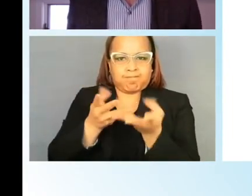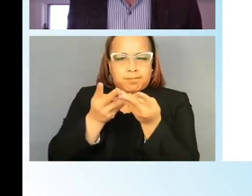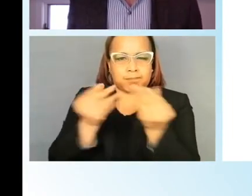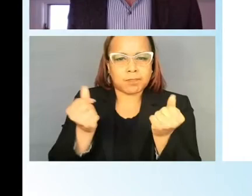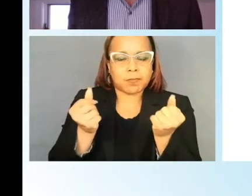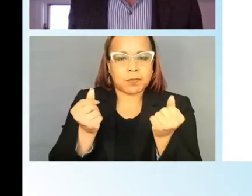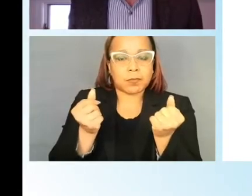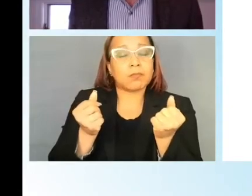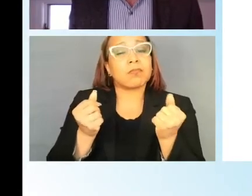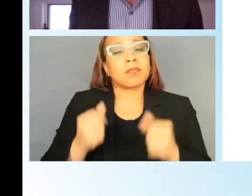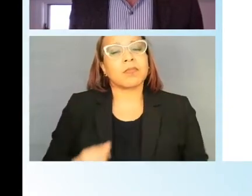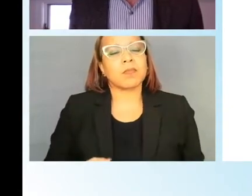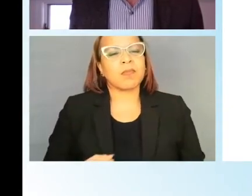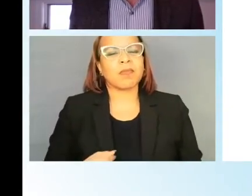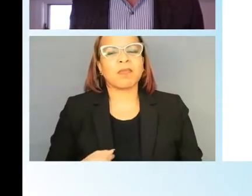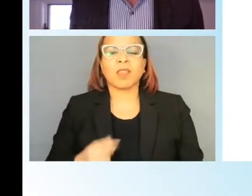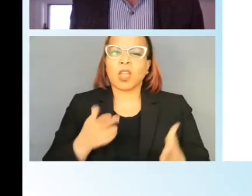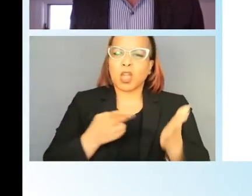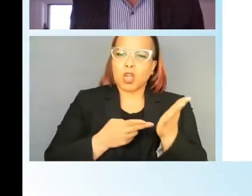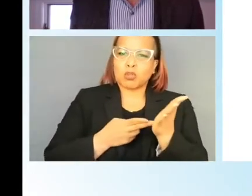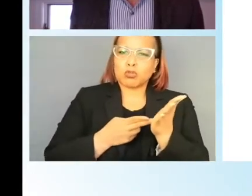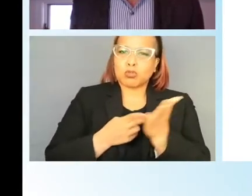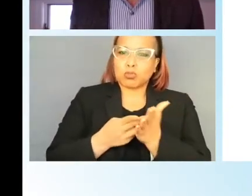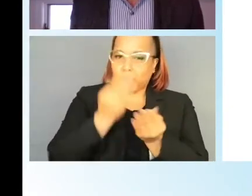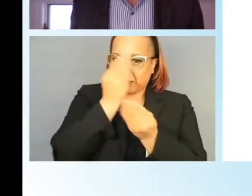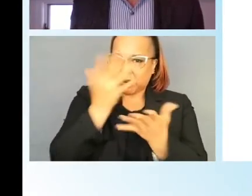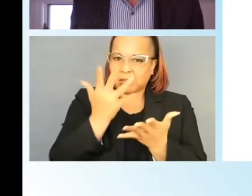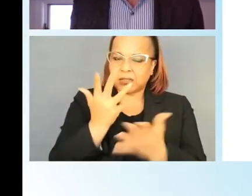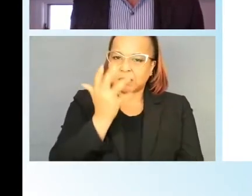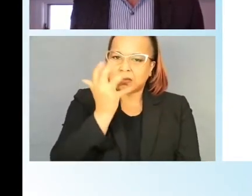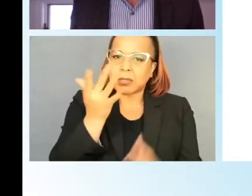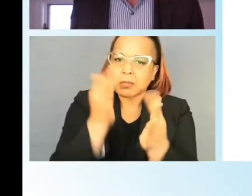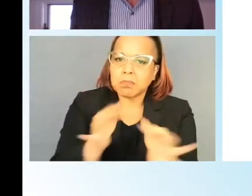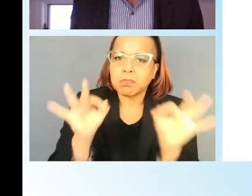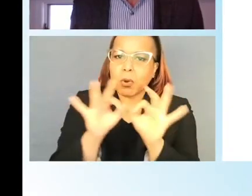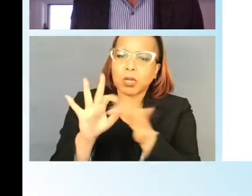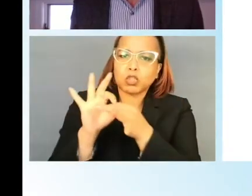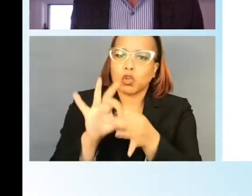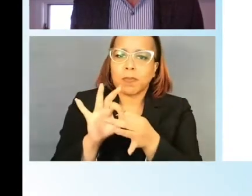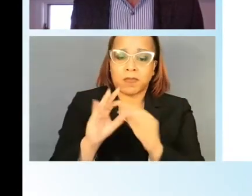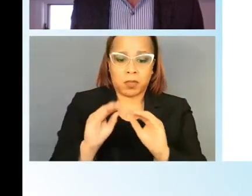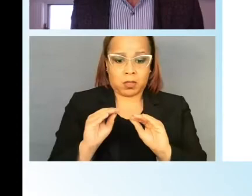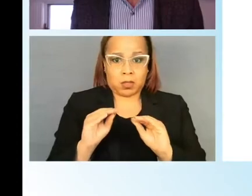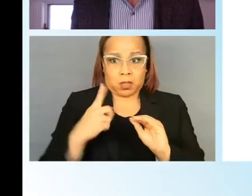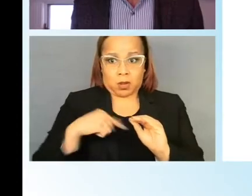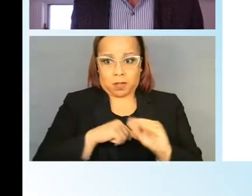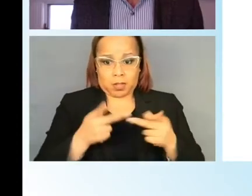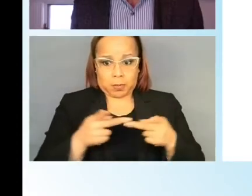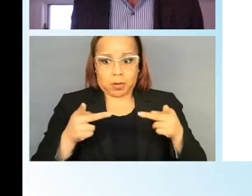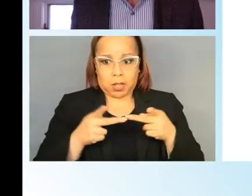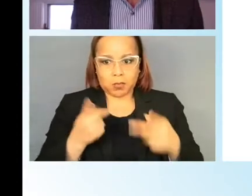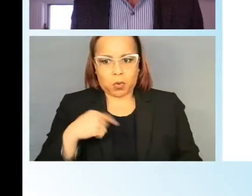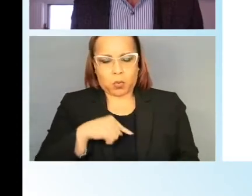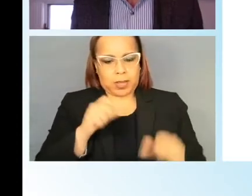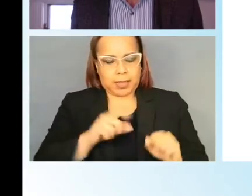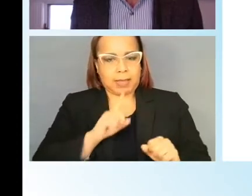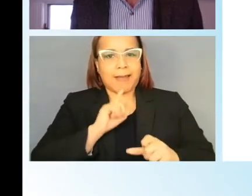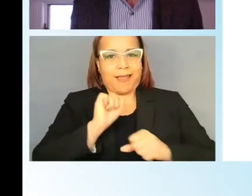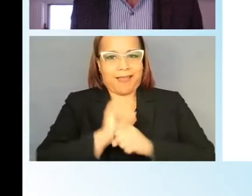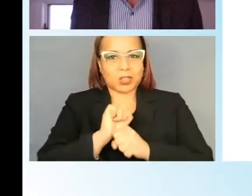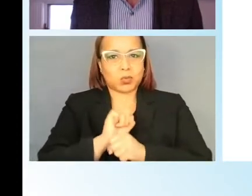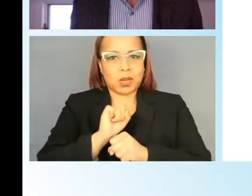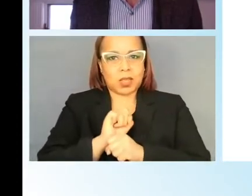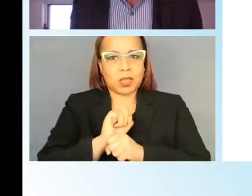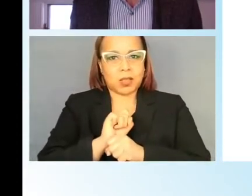Truth-telling is tremendously important in terms of putting us in a place where we can actually